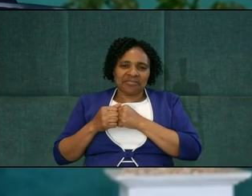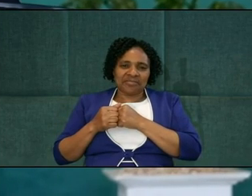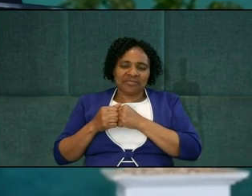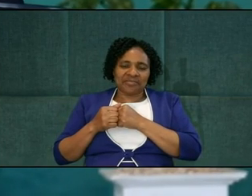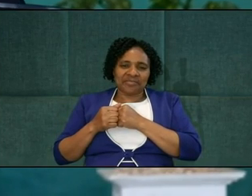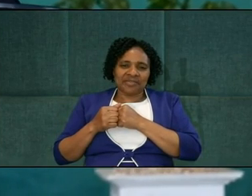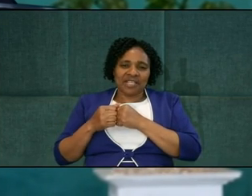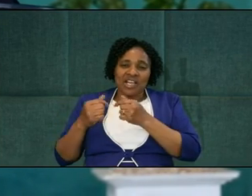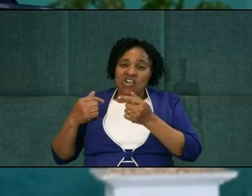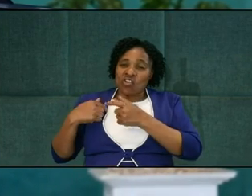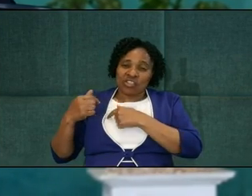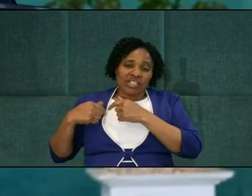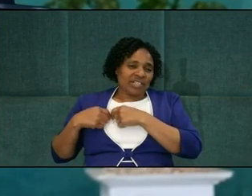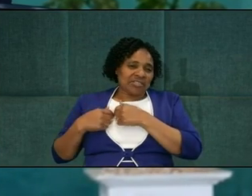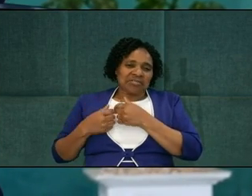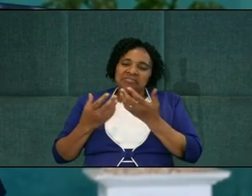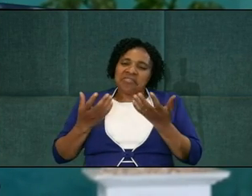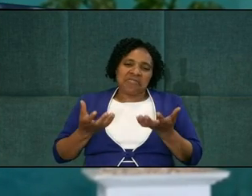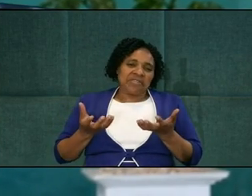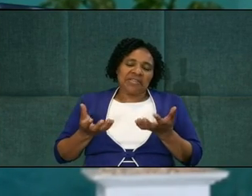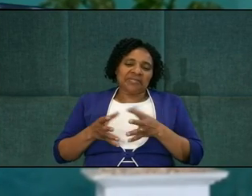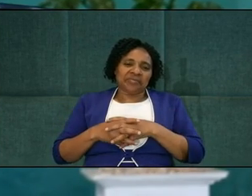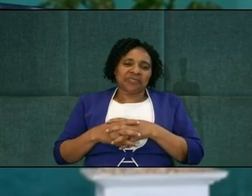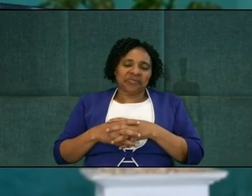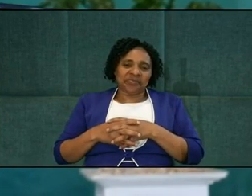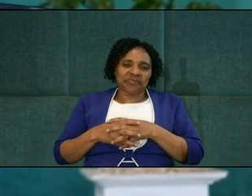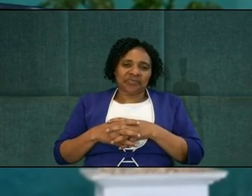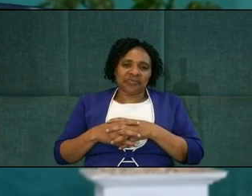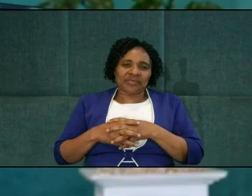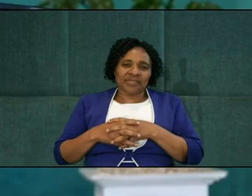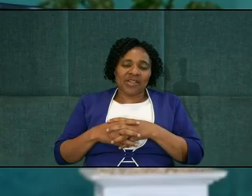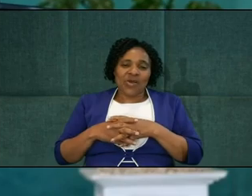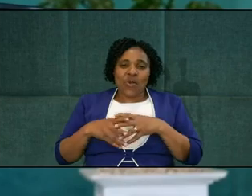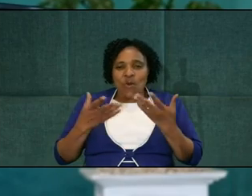Maybe concern is a light word. Worried